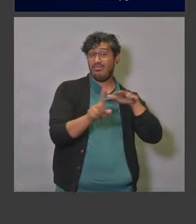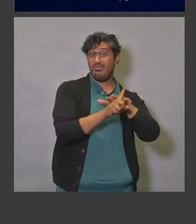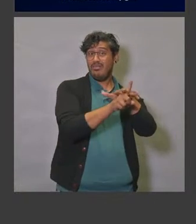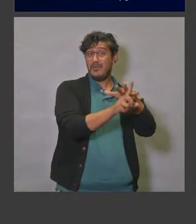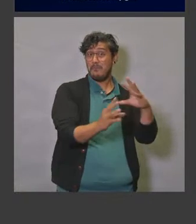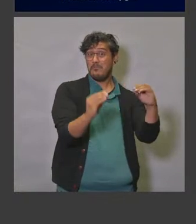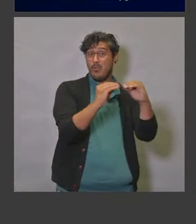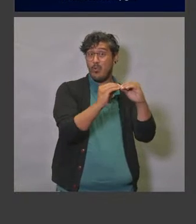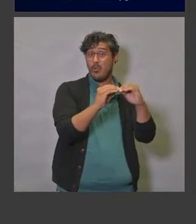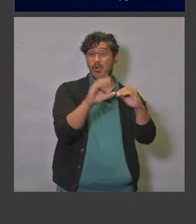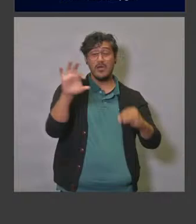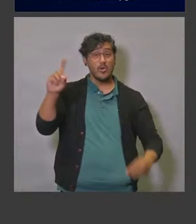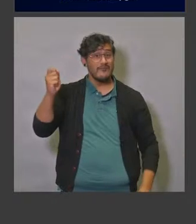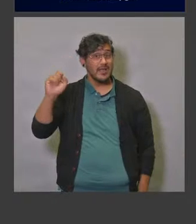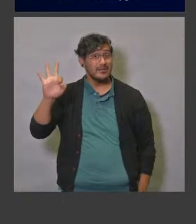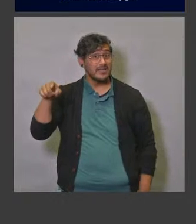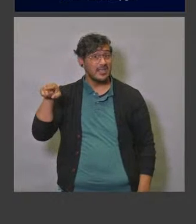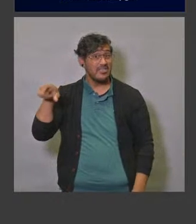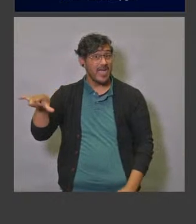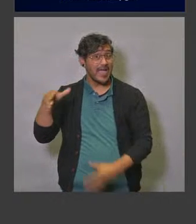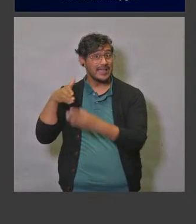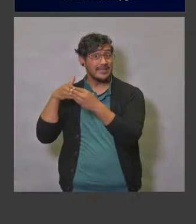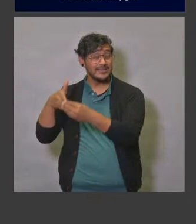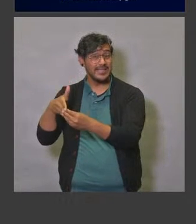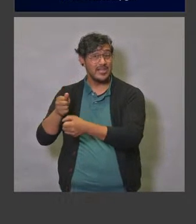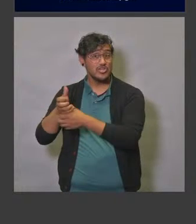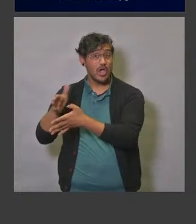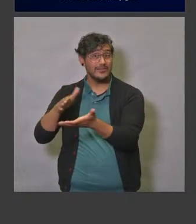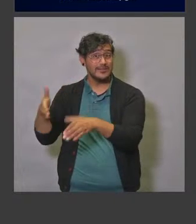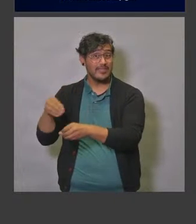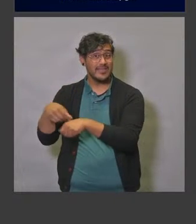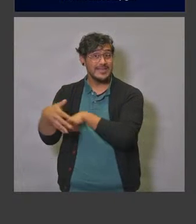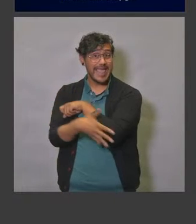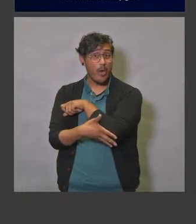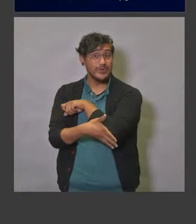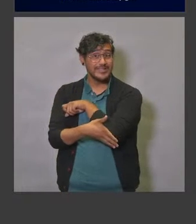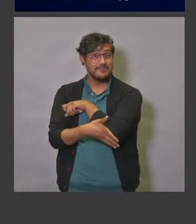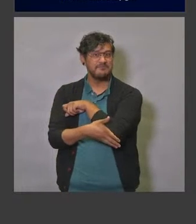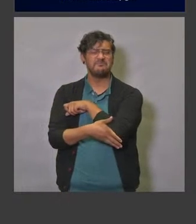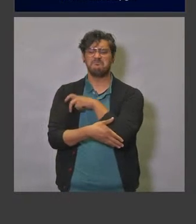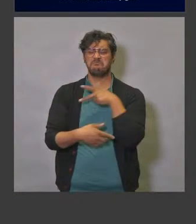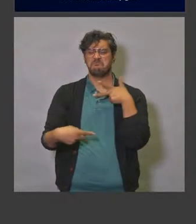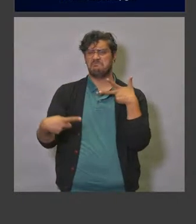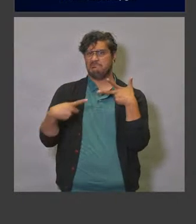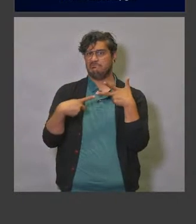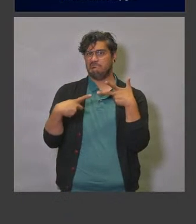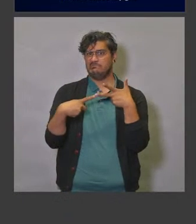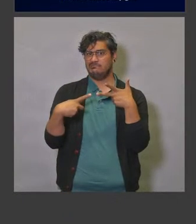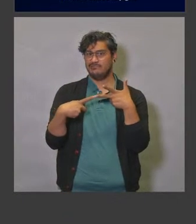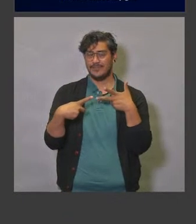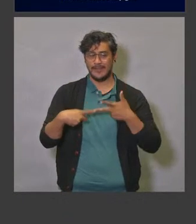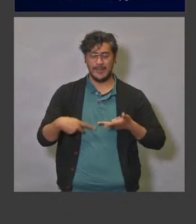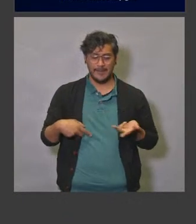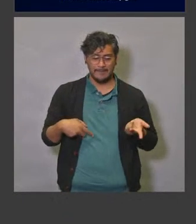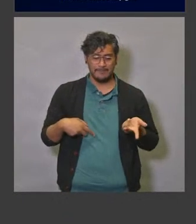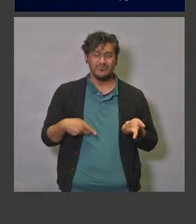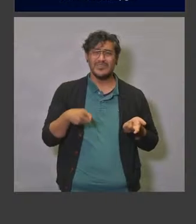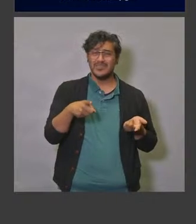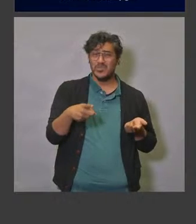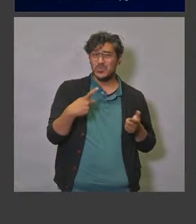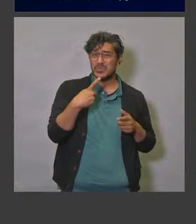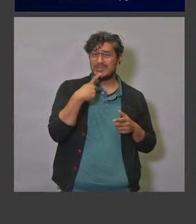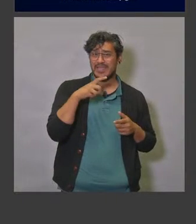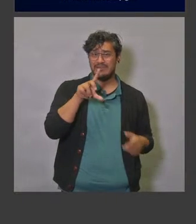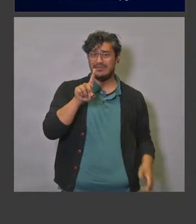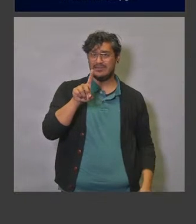is COVID no longer the leading cause of death in the county? And then my other question is, so you've said that